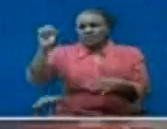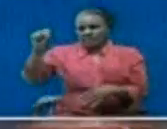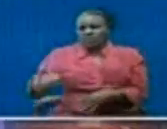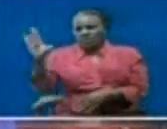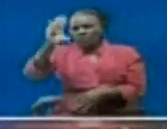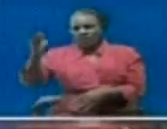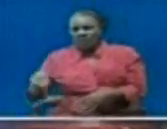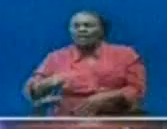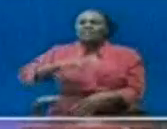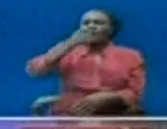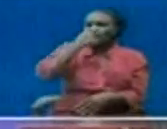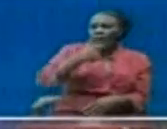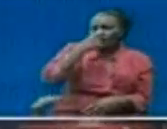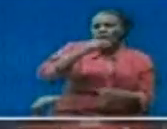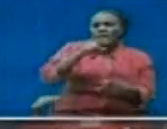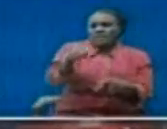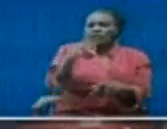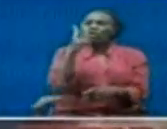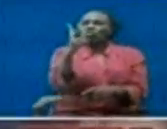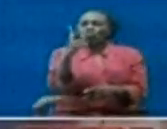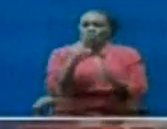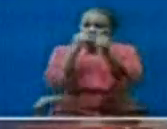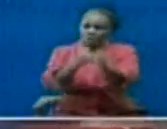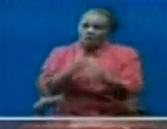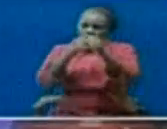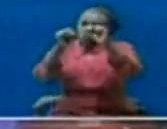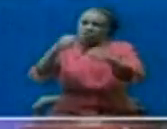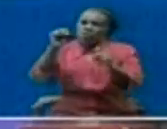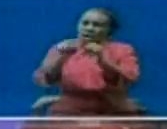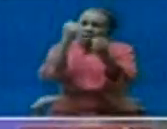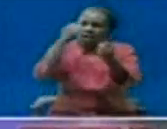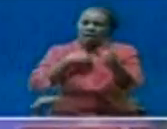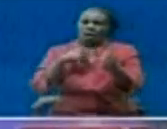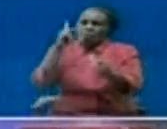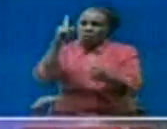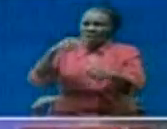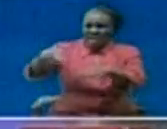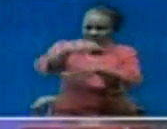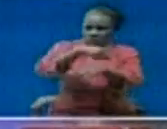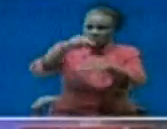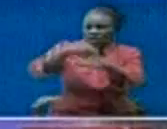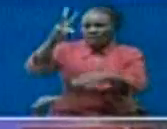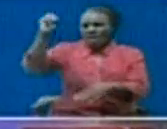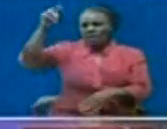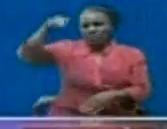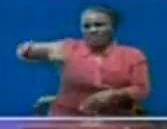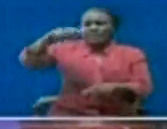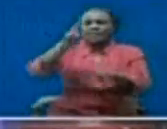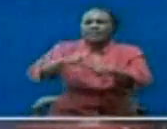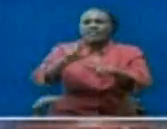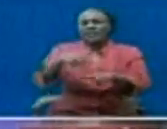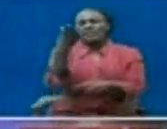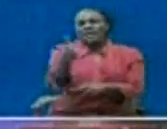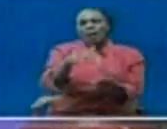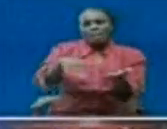Africa, Tanzania. It's a two-horse race. So you're likely to have only one national MP sitting in that parliament based